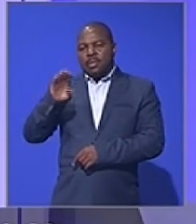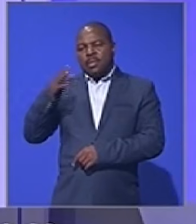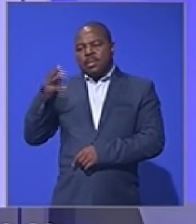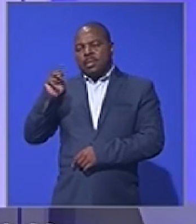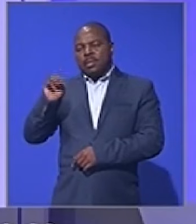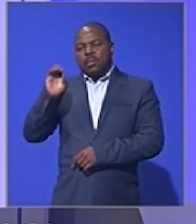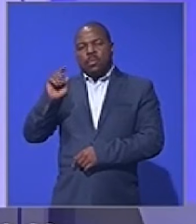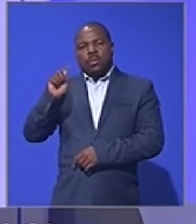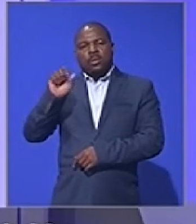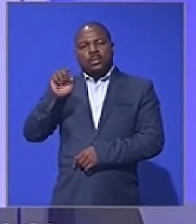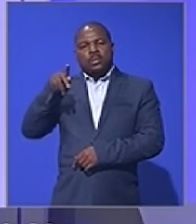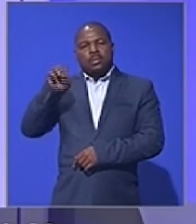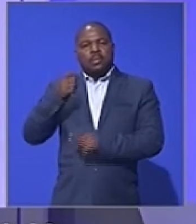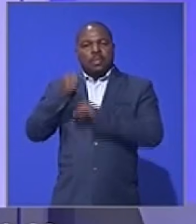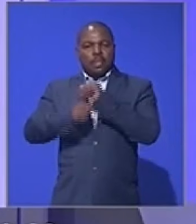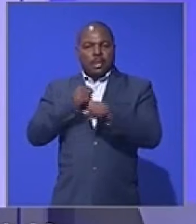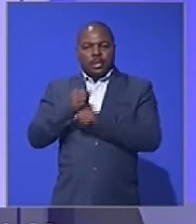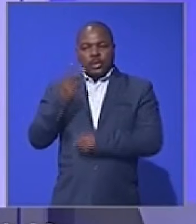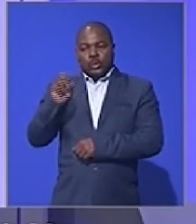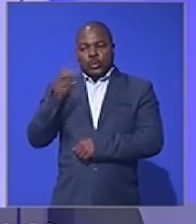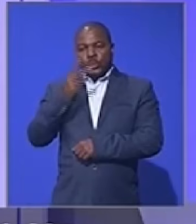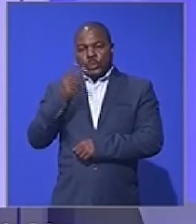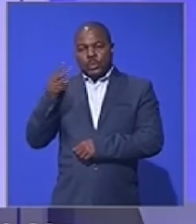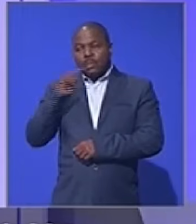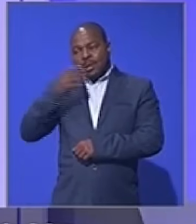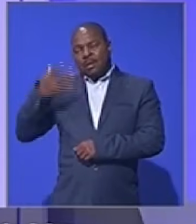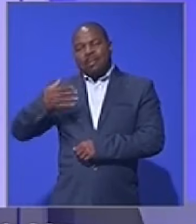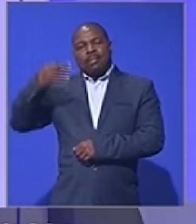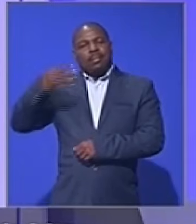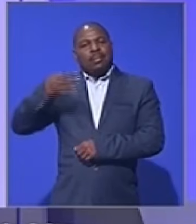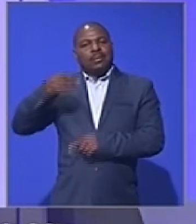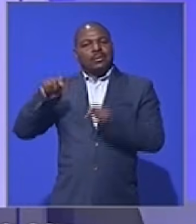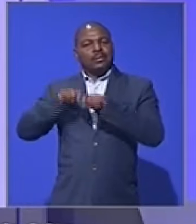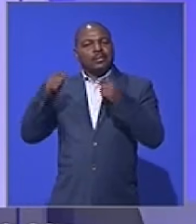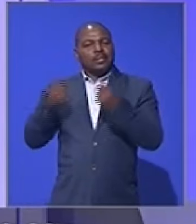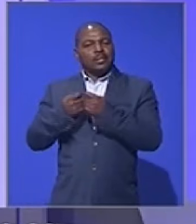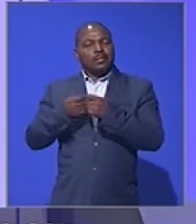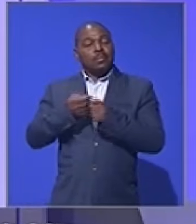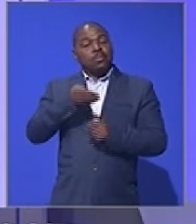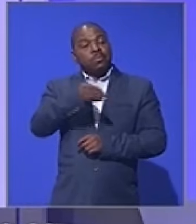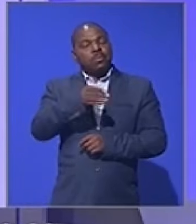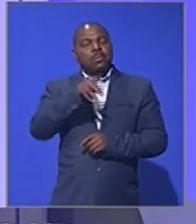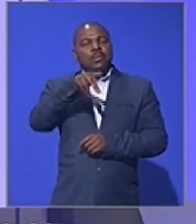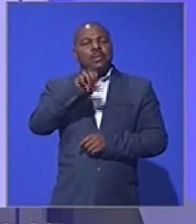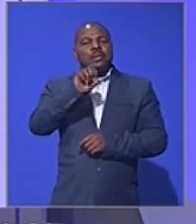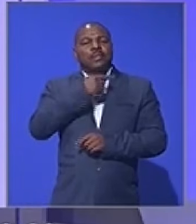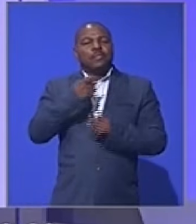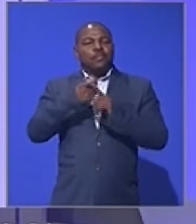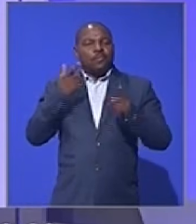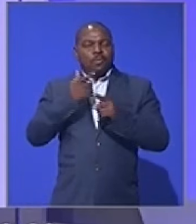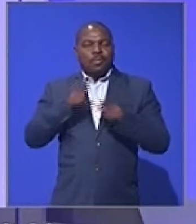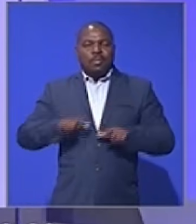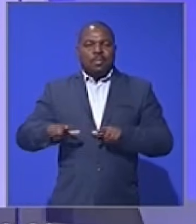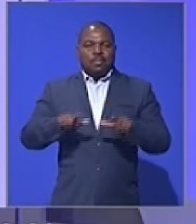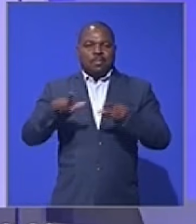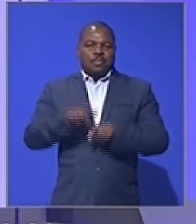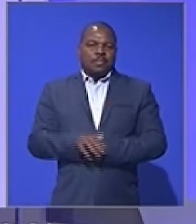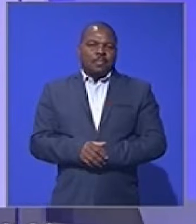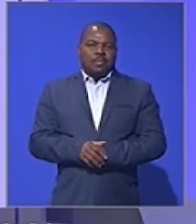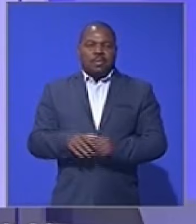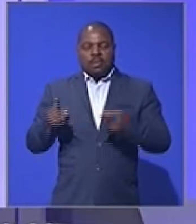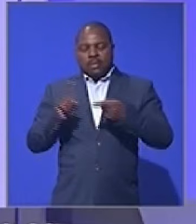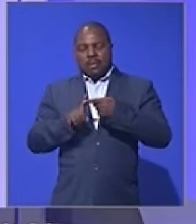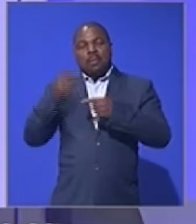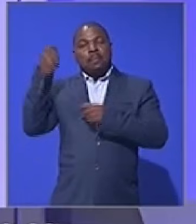wa 2022. E tla ba sehlopha sa boraro go PSL go tšwa profenseng ya Limpopo re